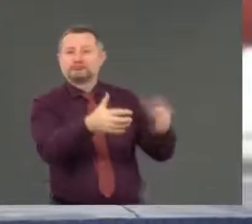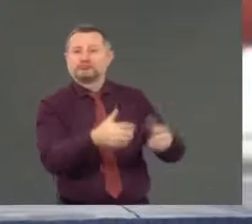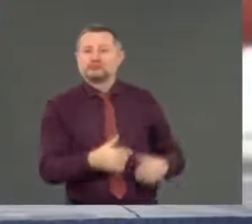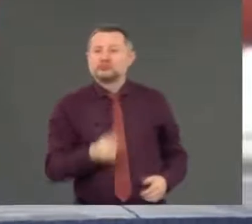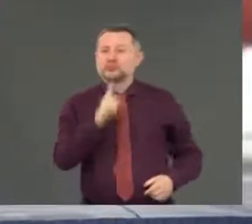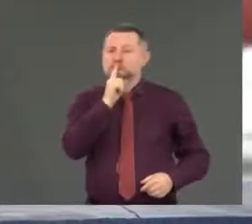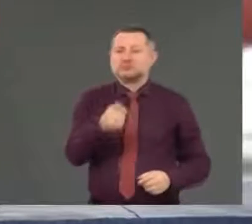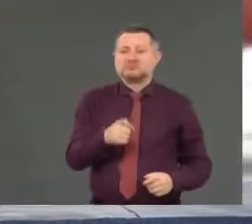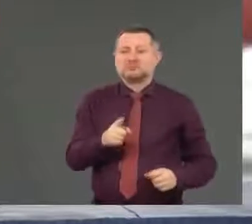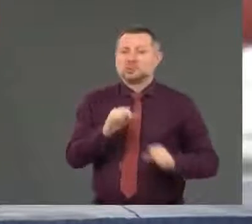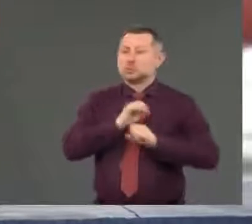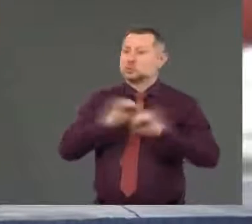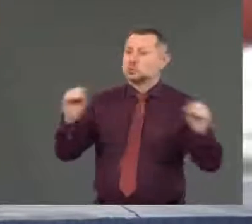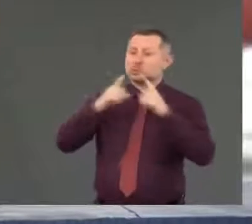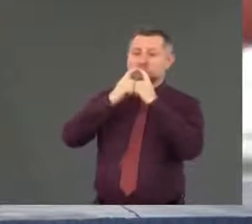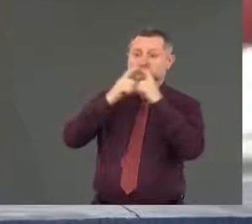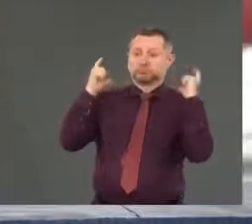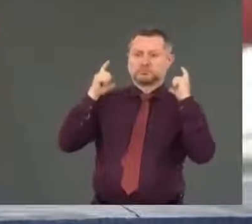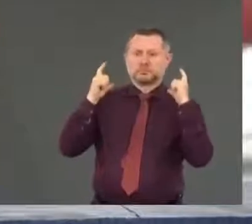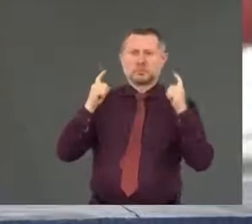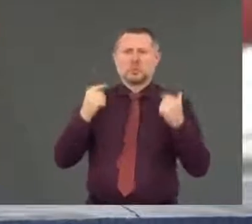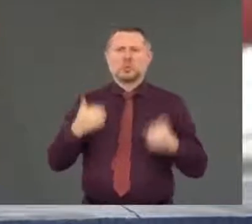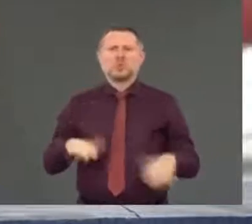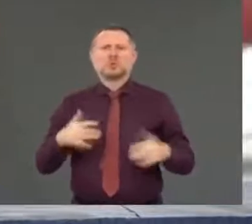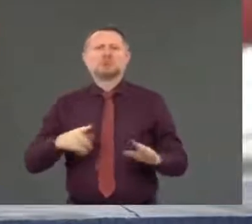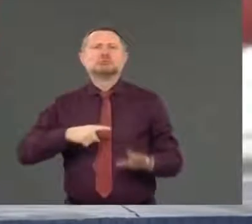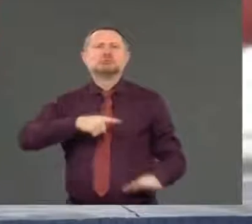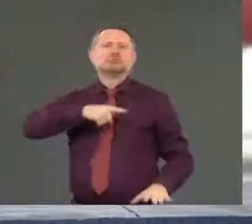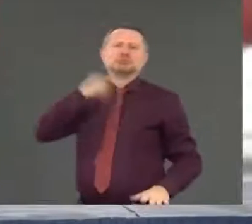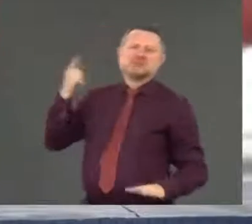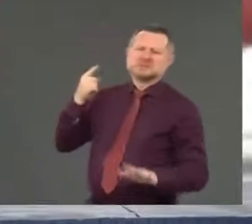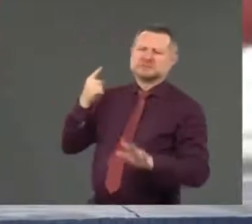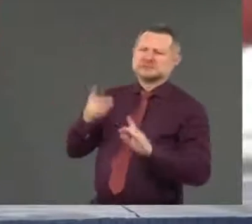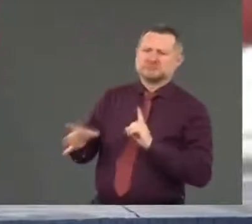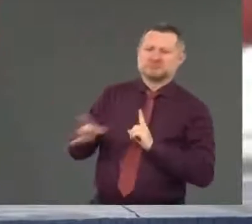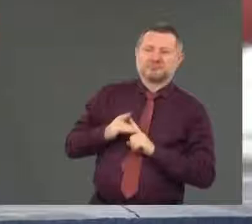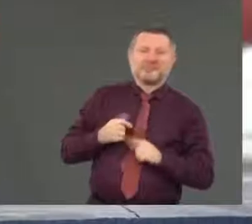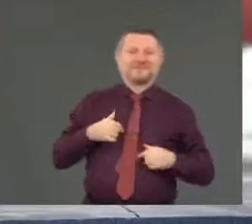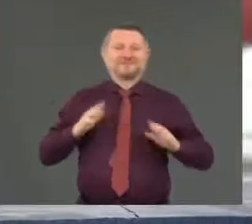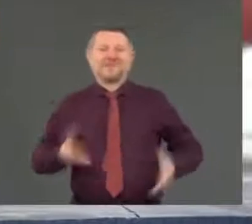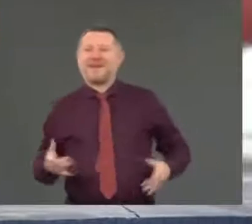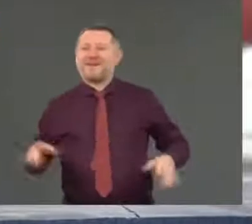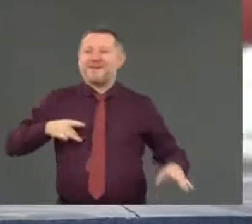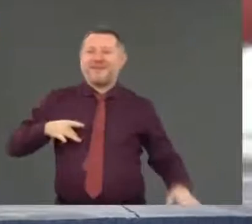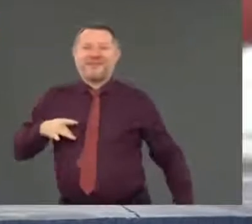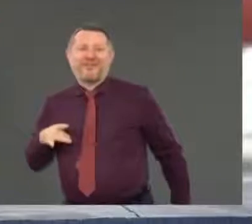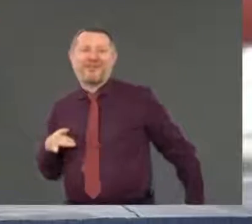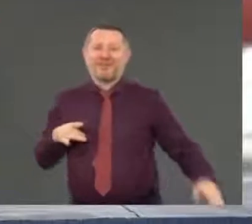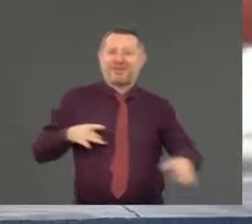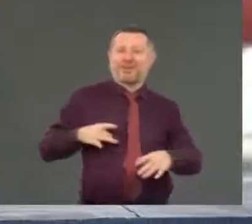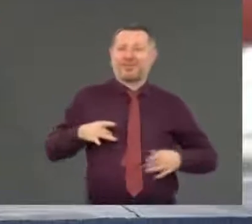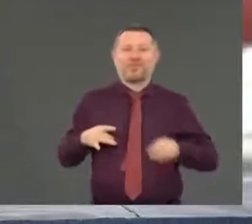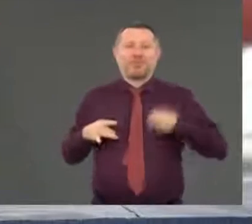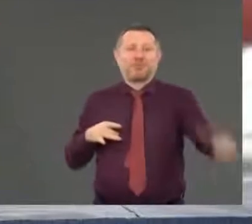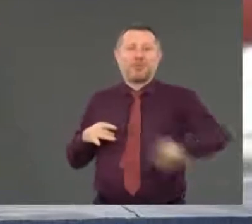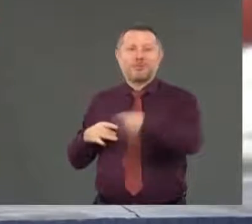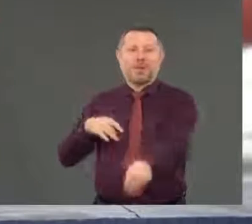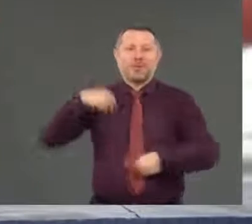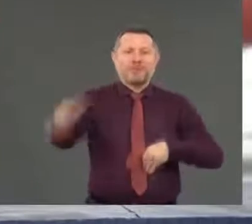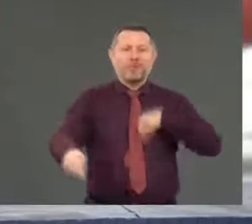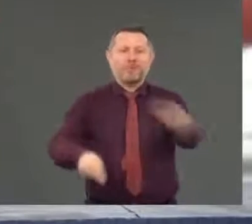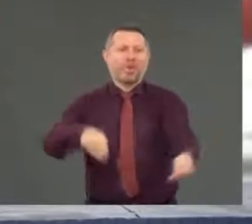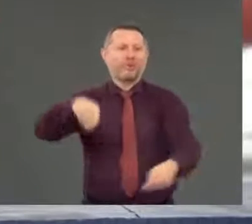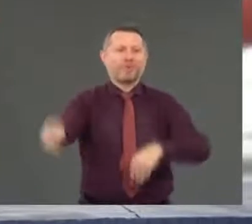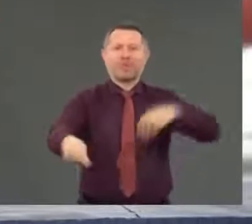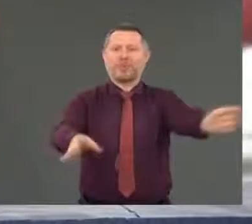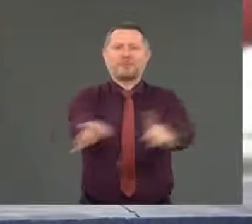risk. You could get sick. You could make somebody else sick. Even if you think you're a Superman or Superwoman, you could bring the virus home